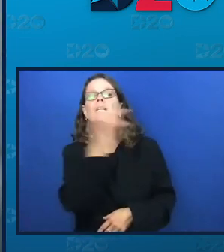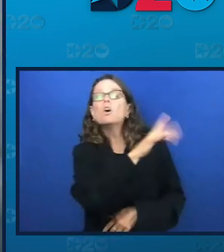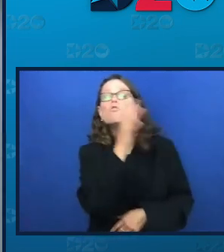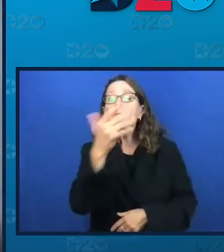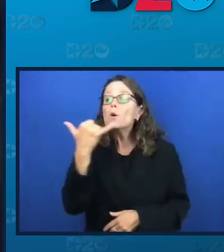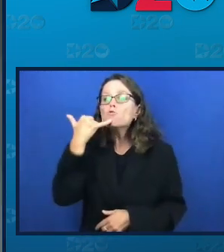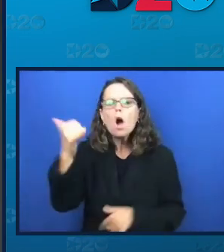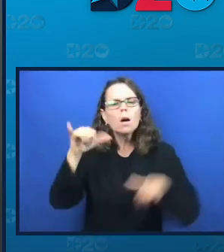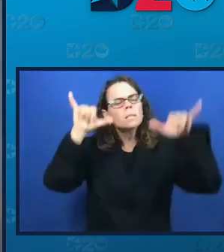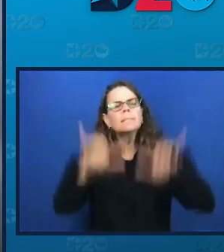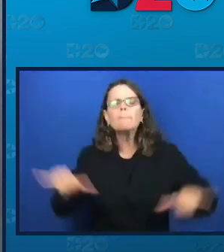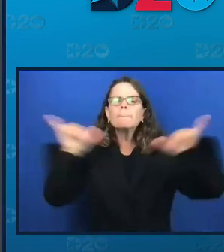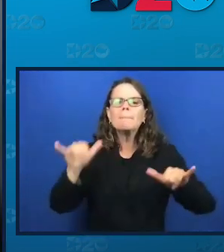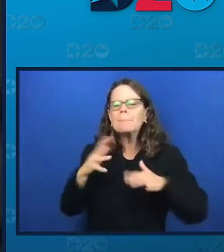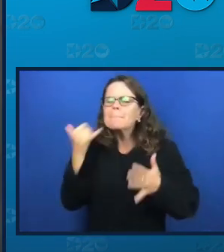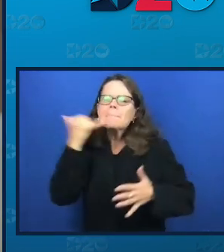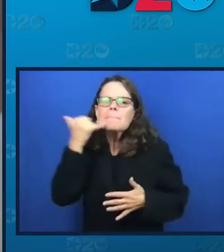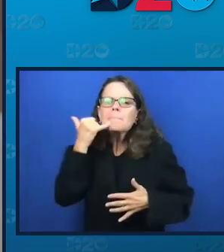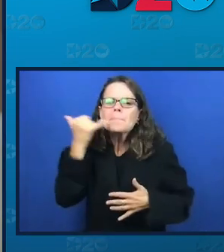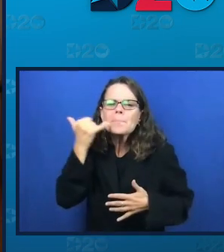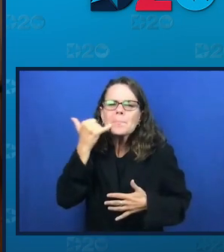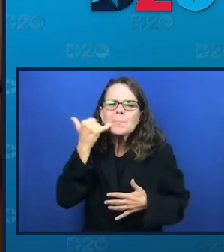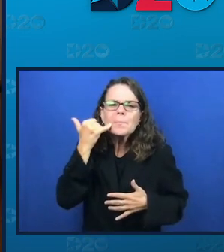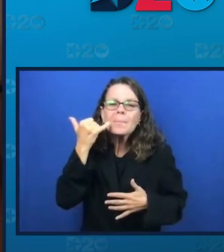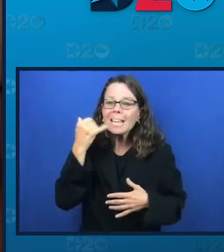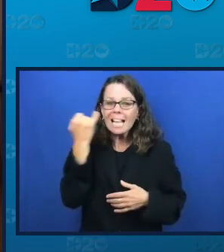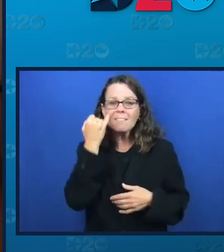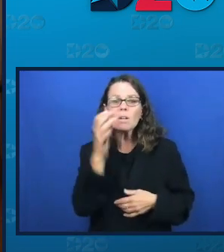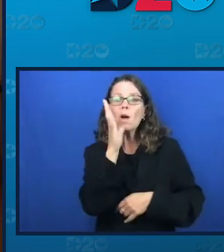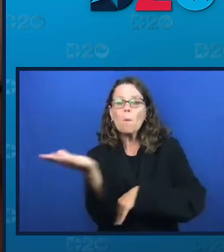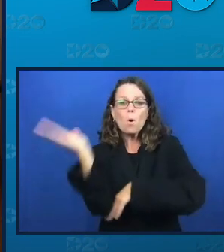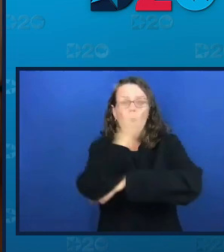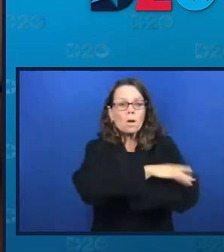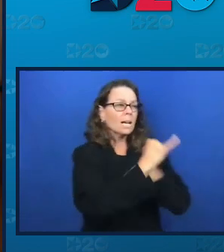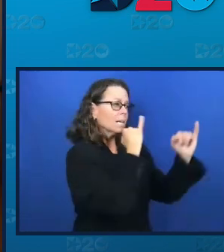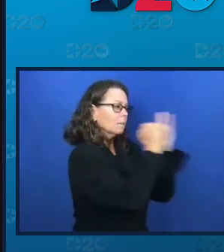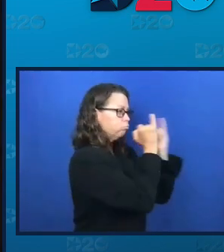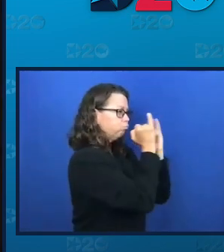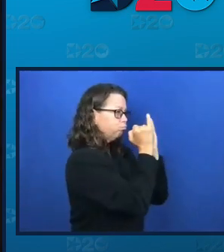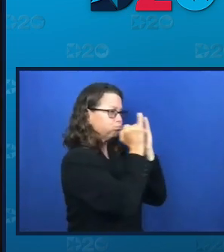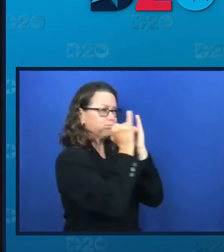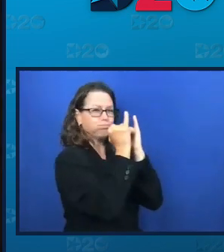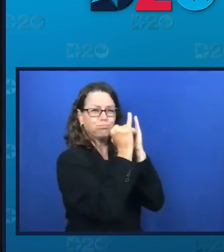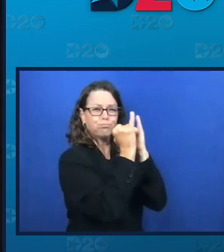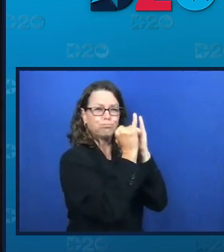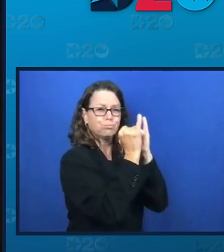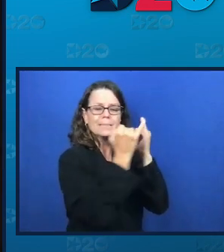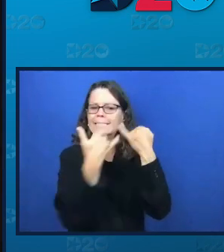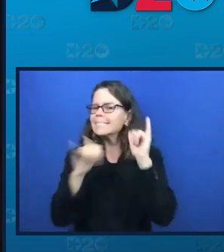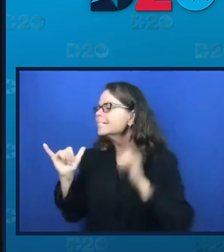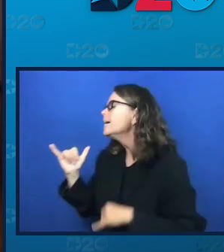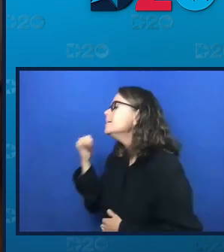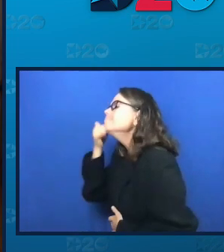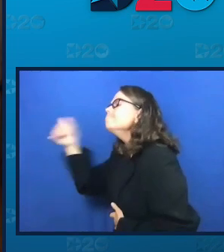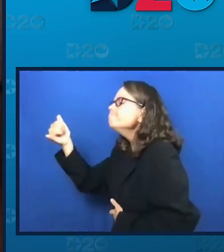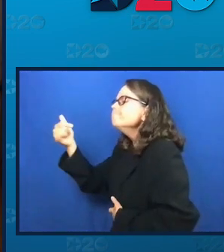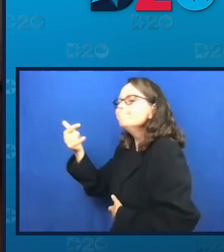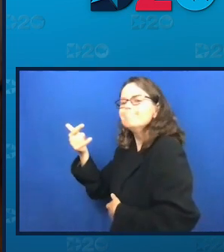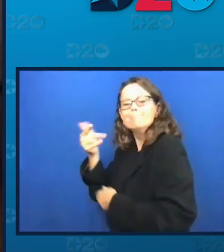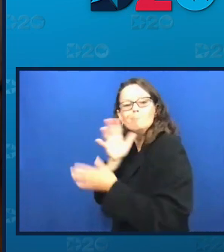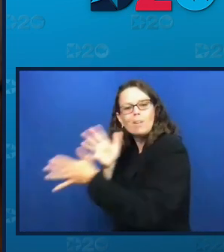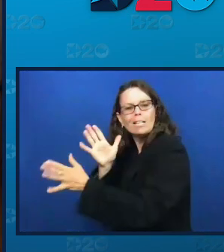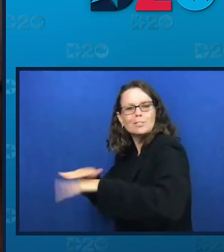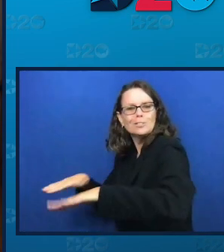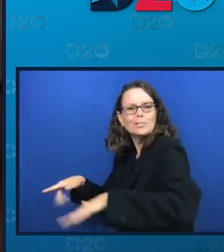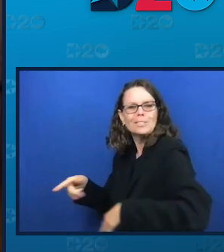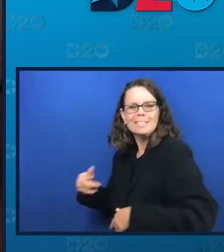Pop. I was just talking about you. I don't necessarily pick up every day, but I have a lot of voicemails. He will pick up our calls